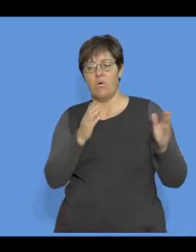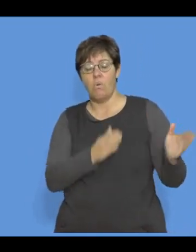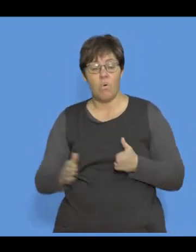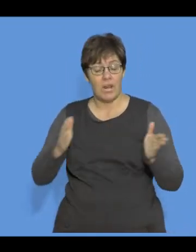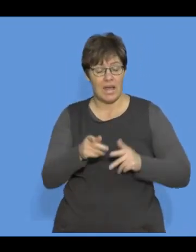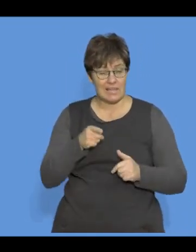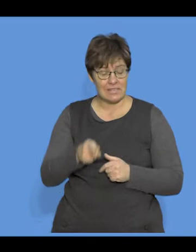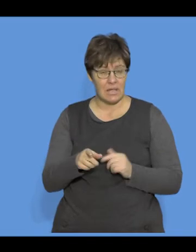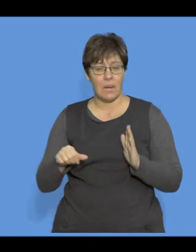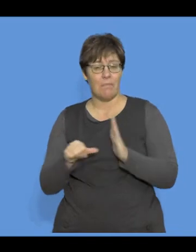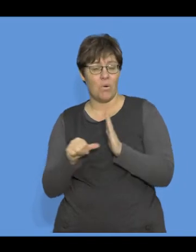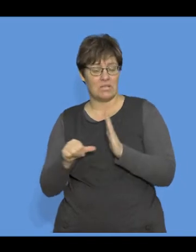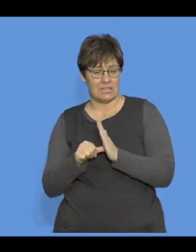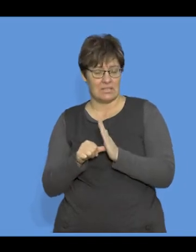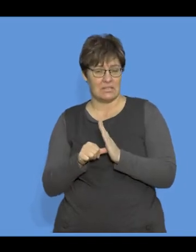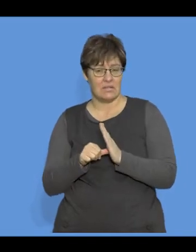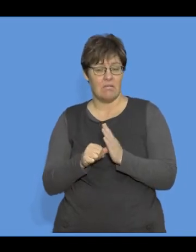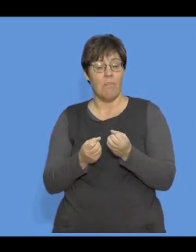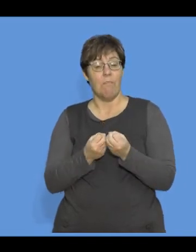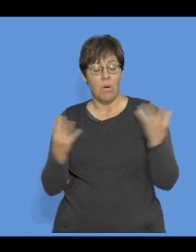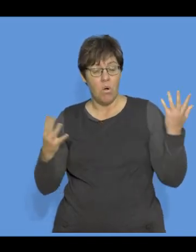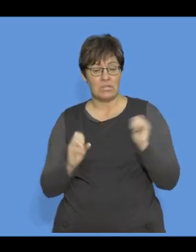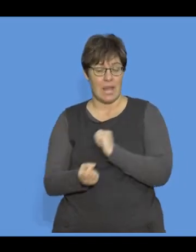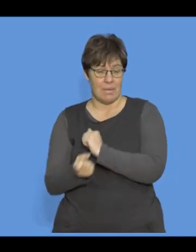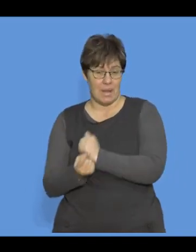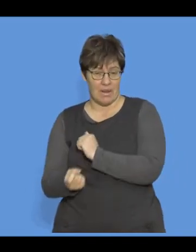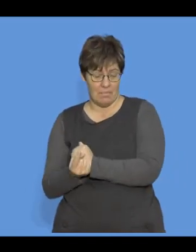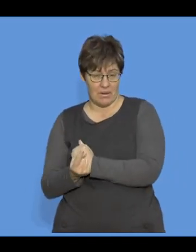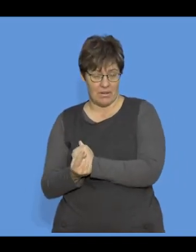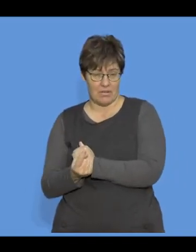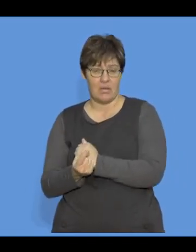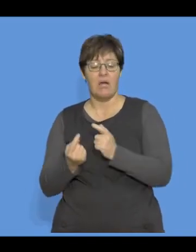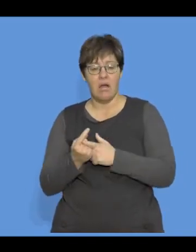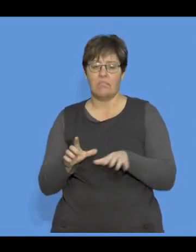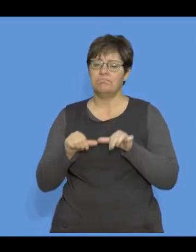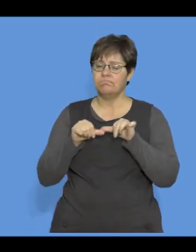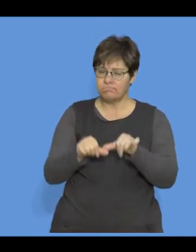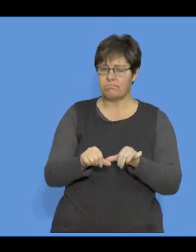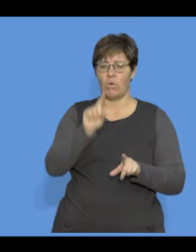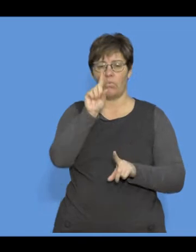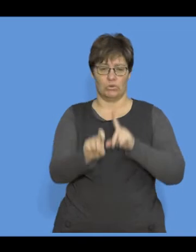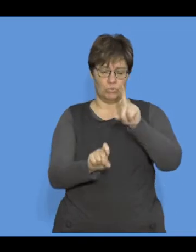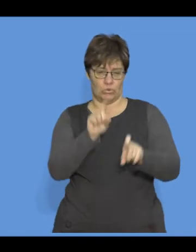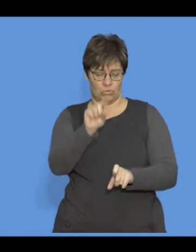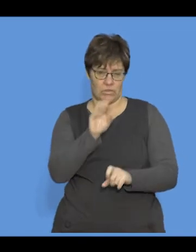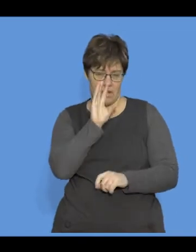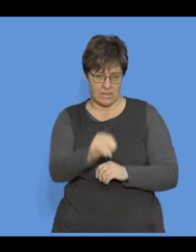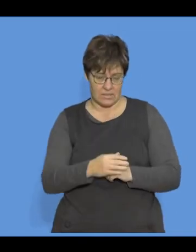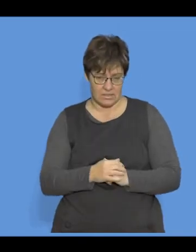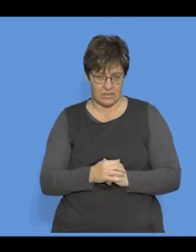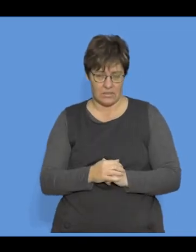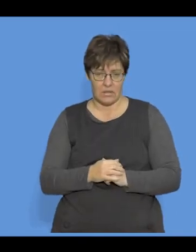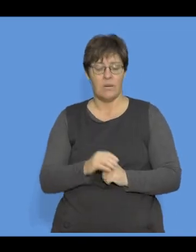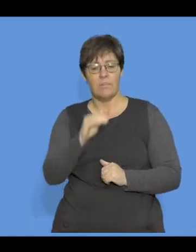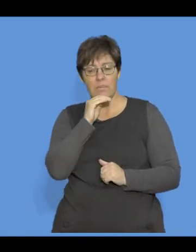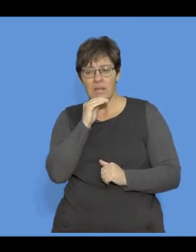most important thing that happens all the way through is to continually ask questions in terms of